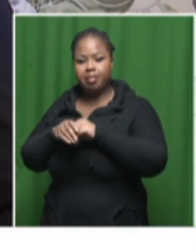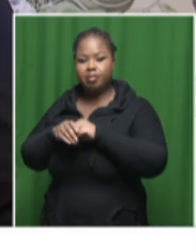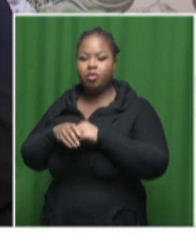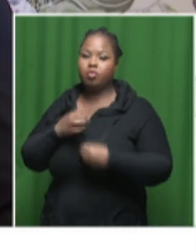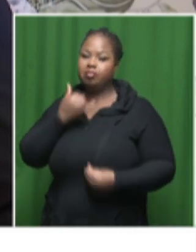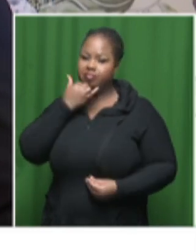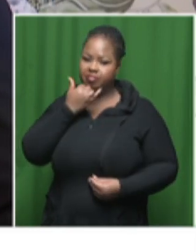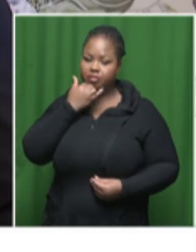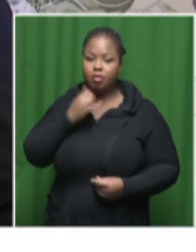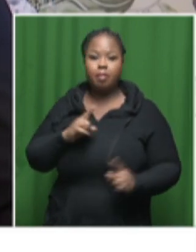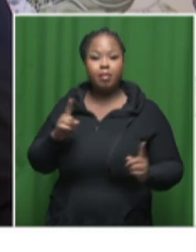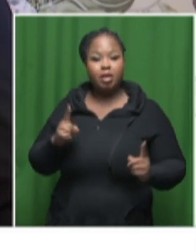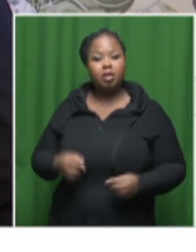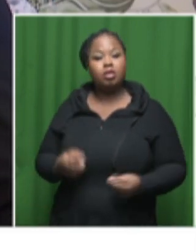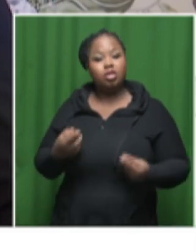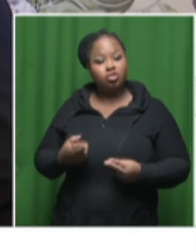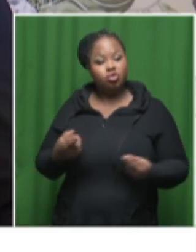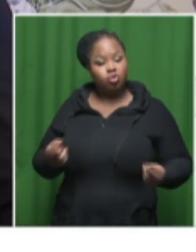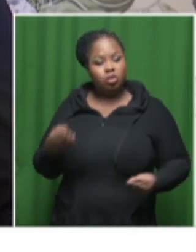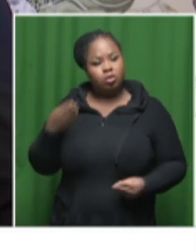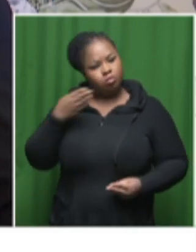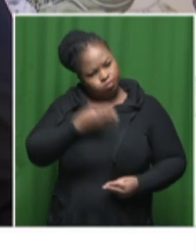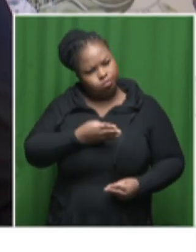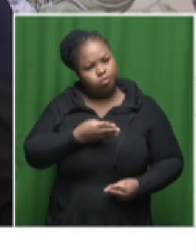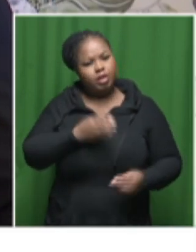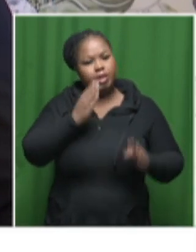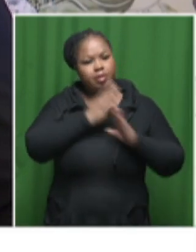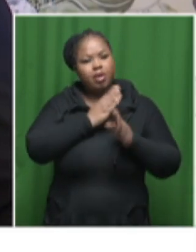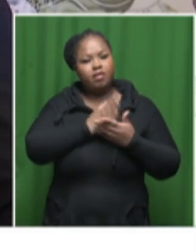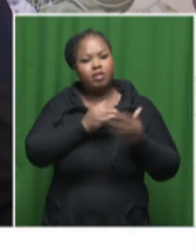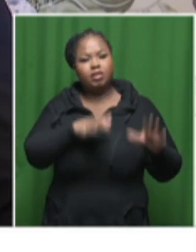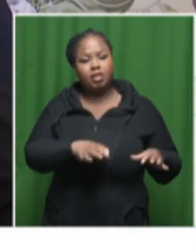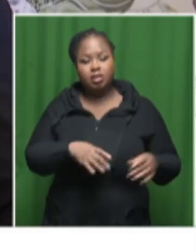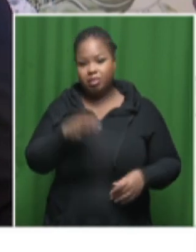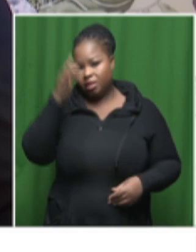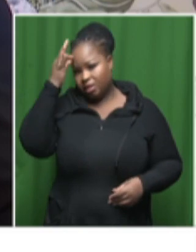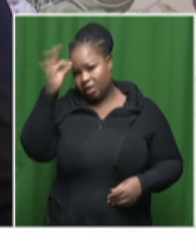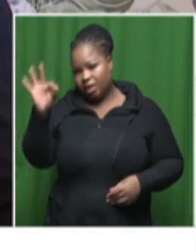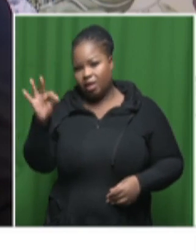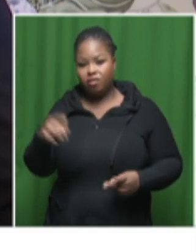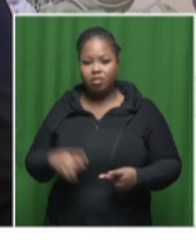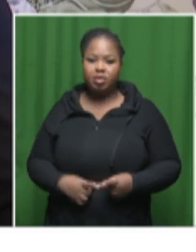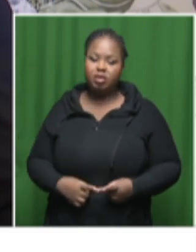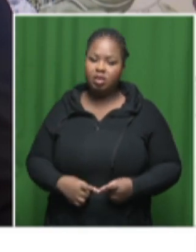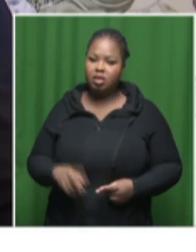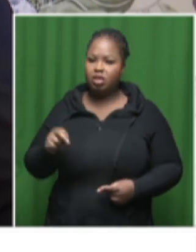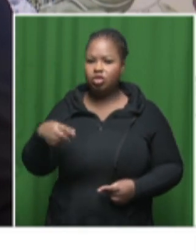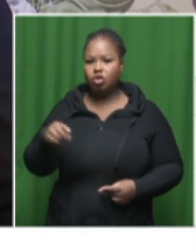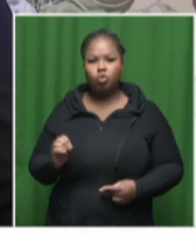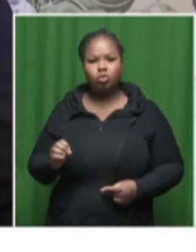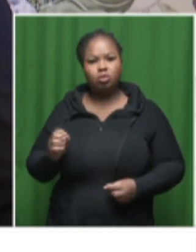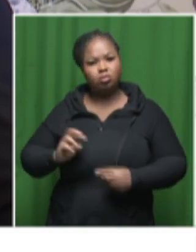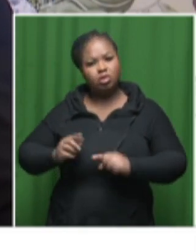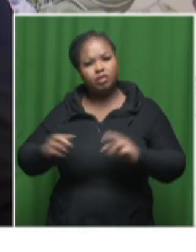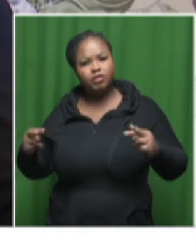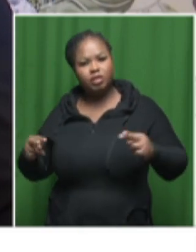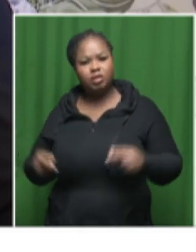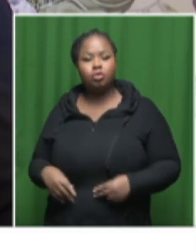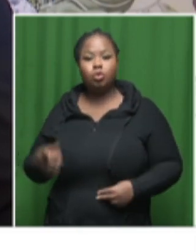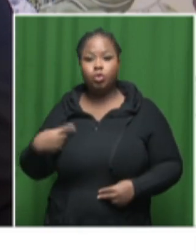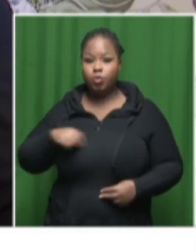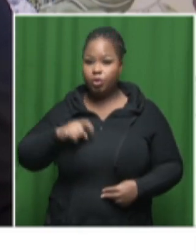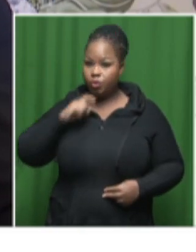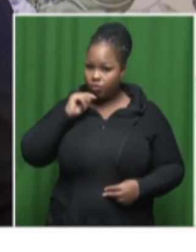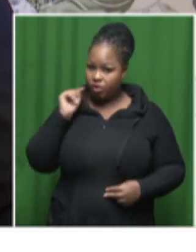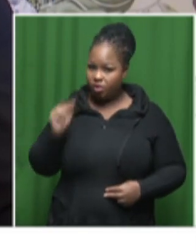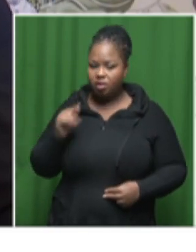there is resources also out there in the private sector, which as government and them and all the NGOs, if we share and use them,